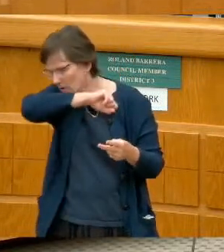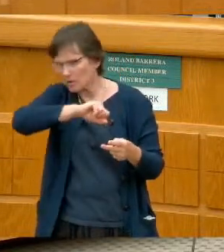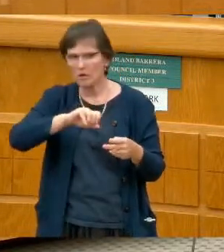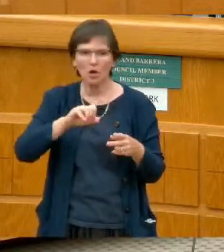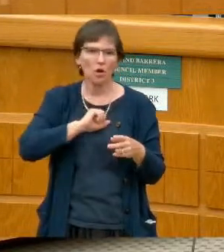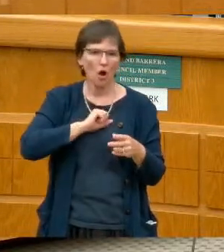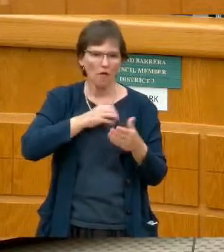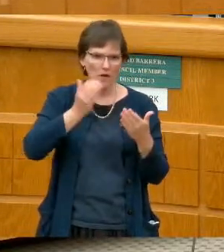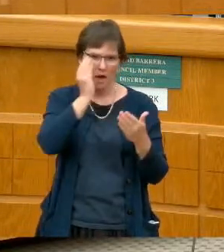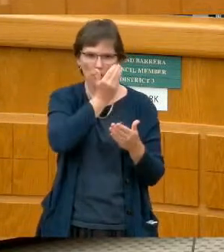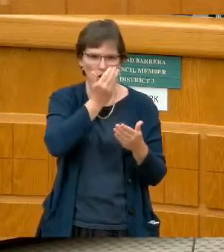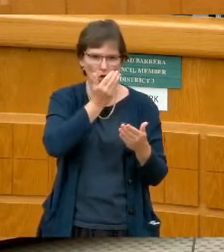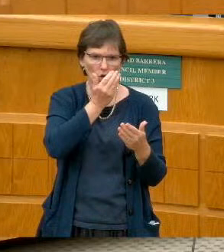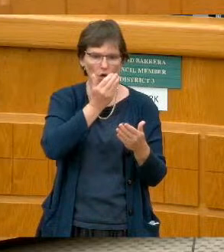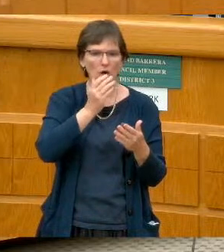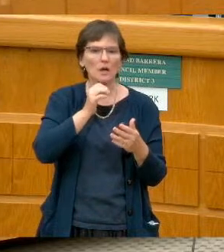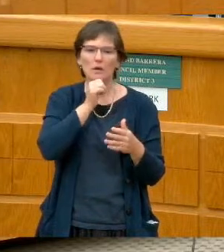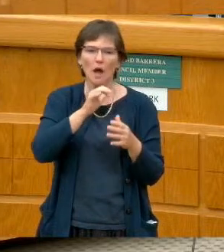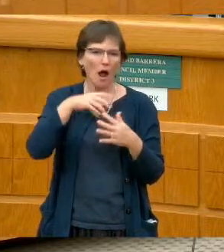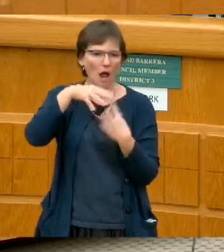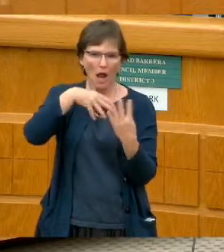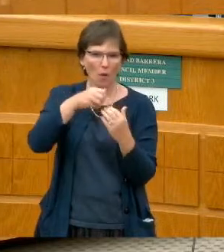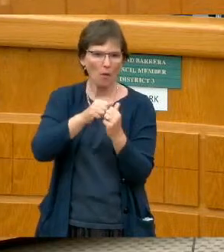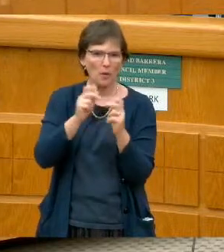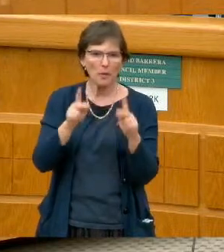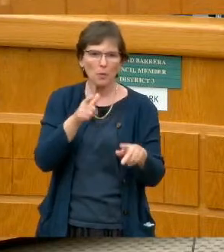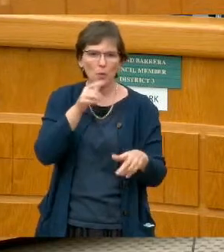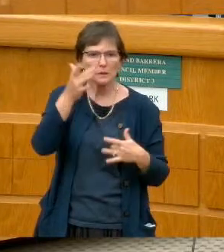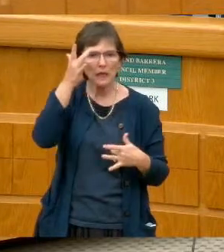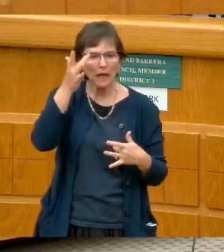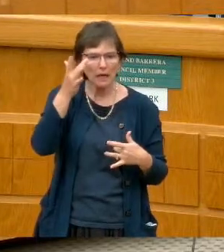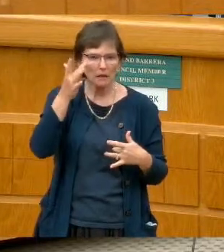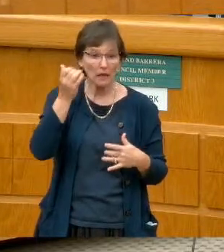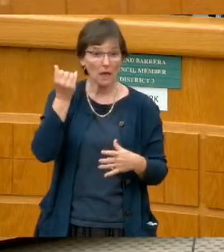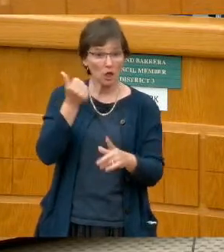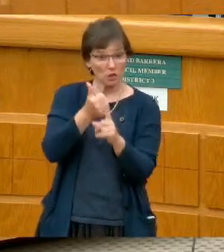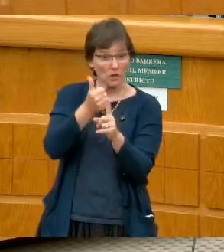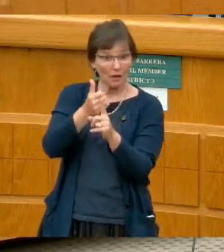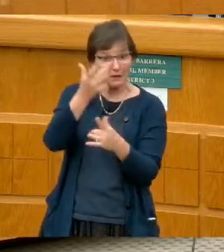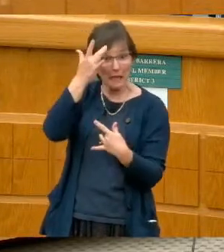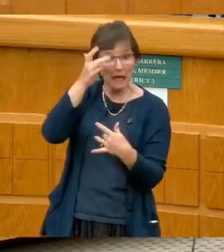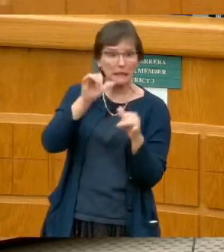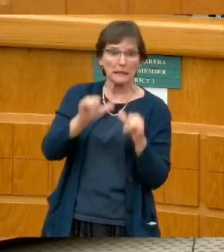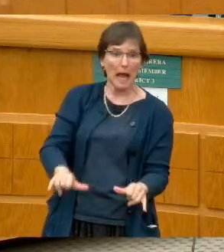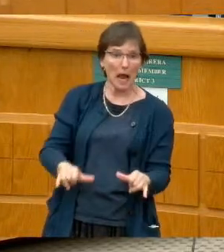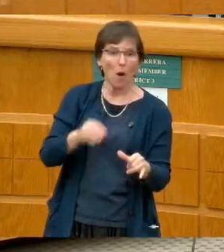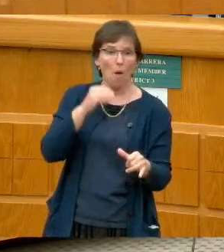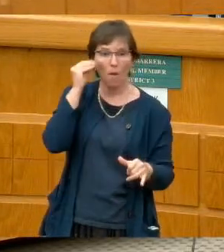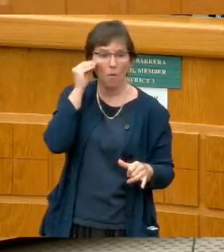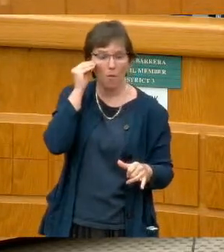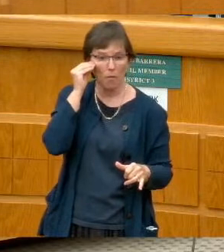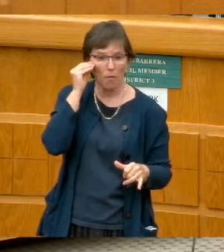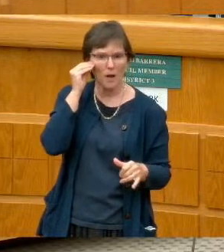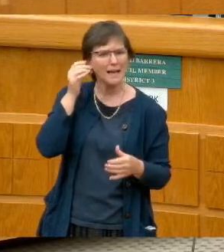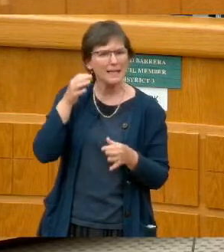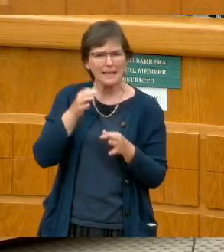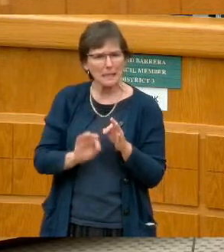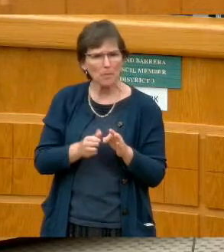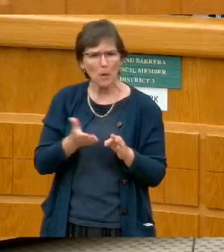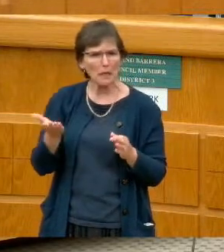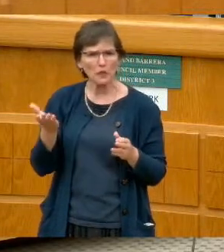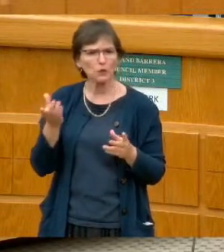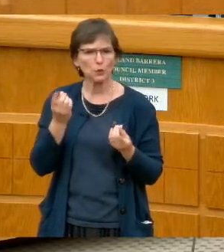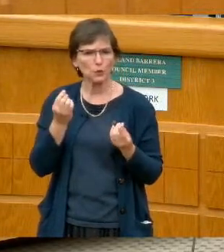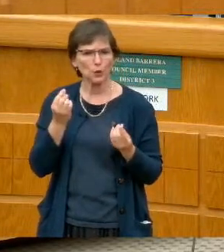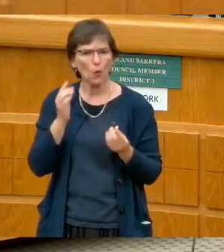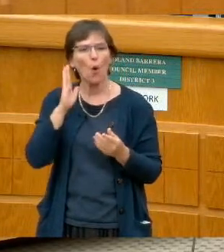people who are sick, and if you are sick, stay at home. These simple practices will reduce the spread of COVID-19.